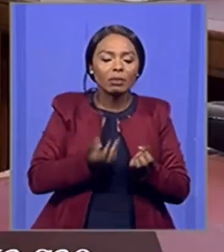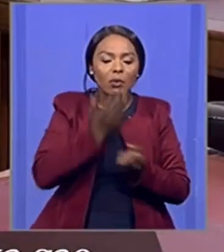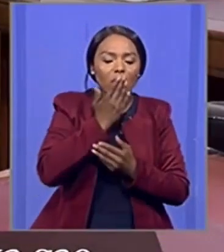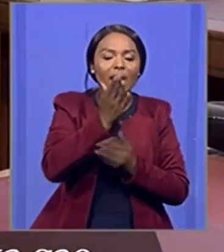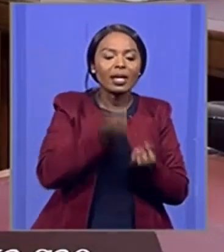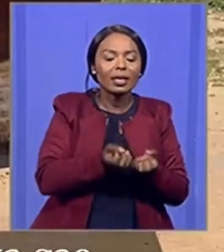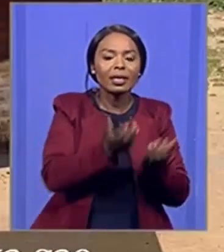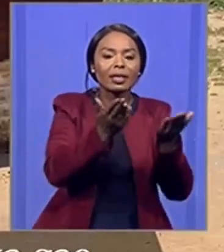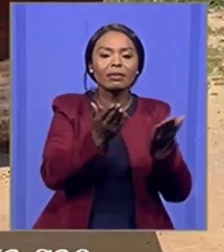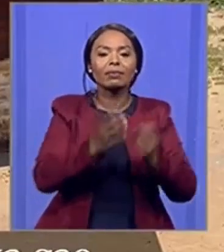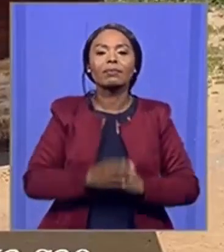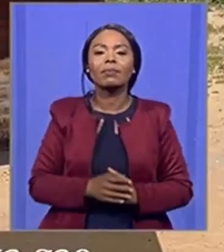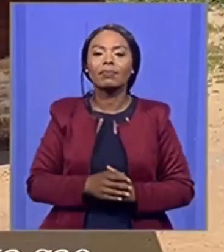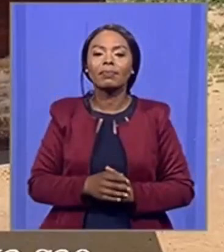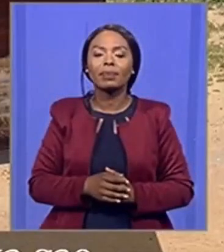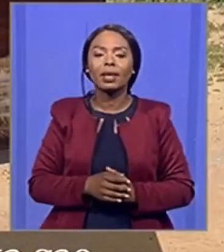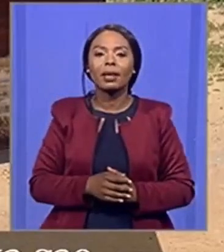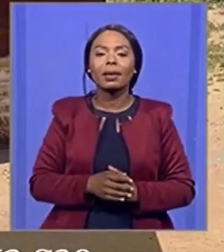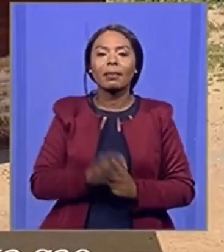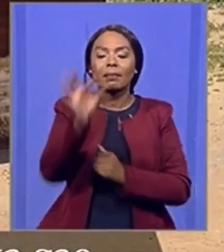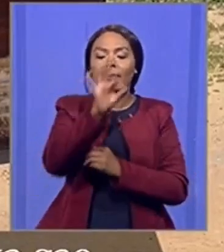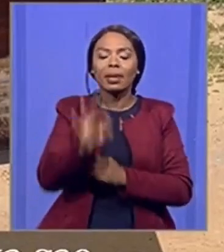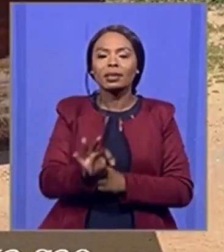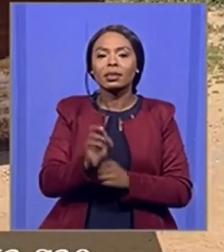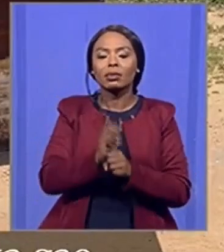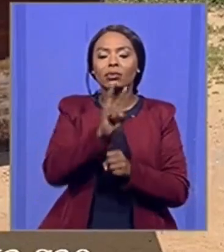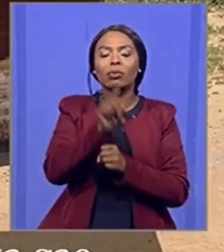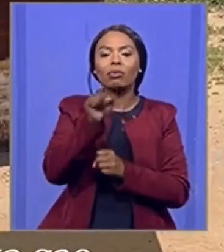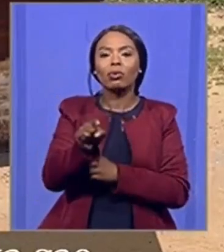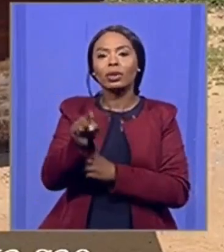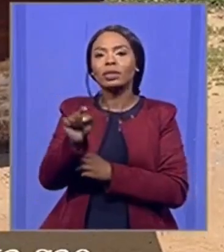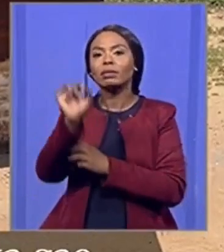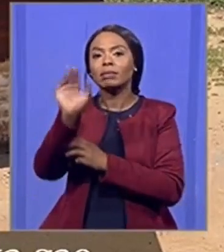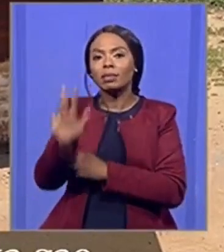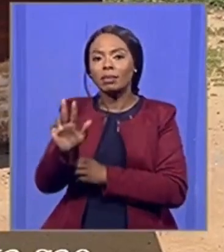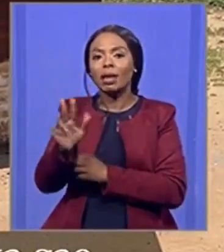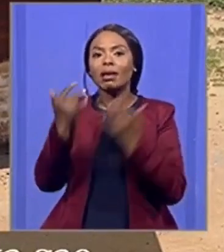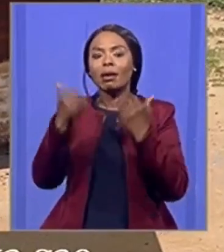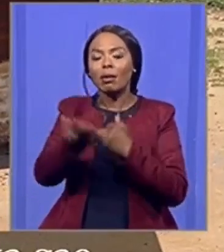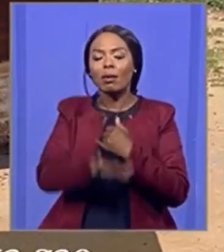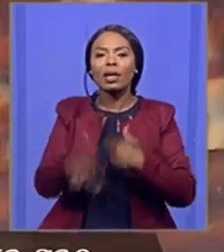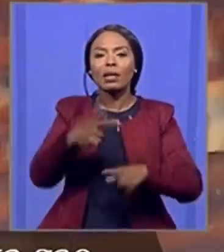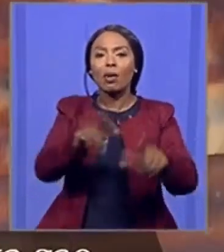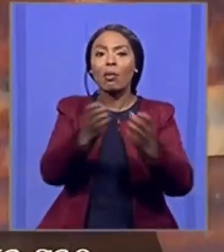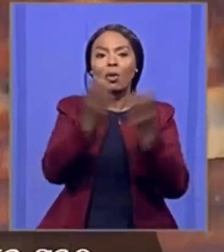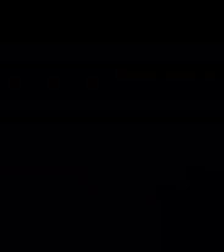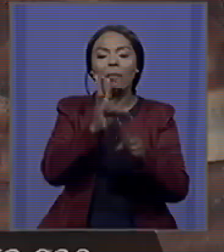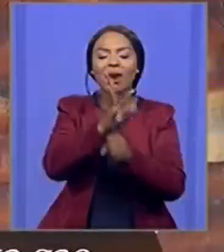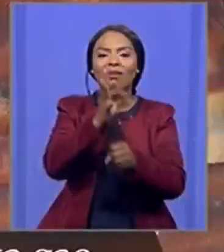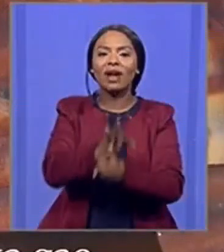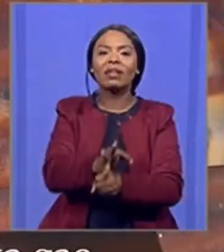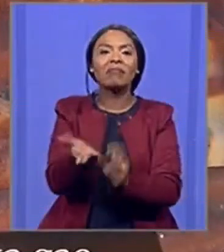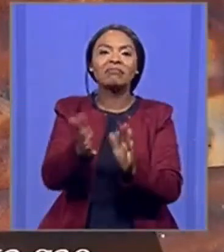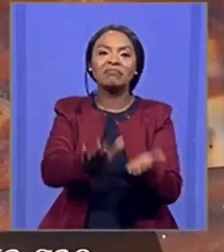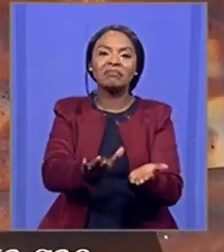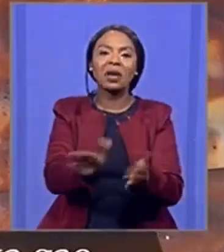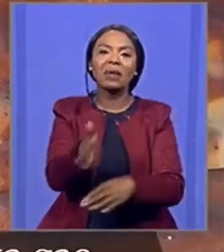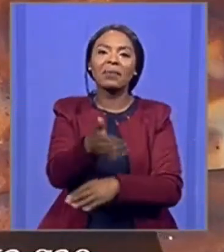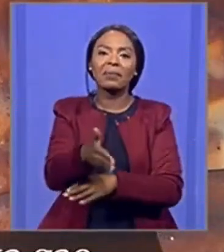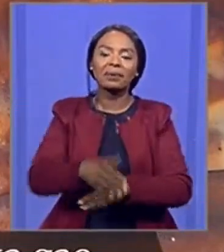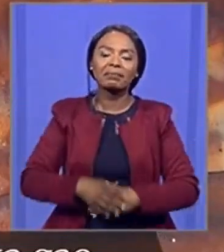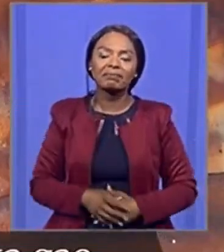bitšang gae. Diperesente tše 20.6 tša bana ba ka Limpopo ba dula ntle le batswadi. Nna ke Koke Motao wa ditaba